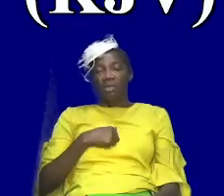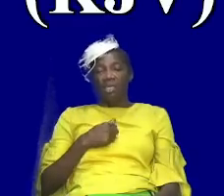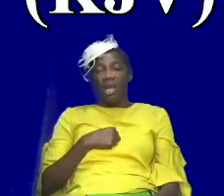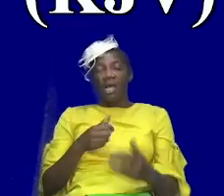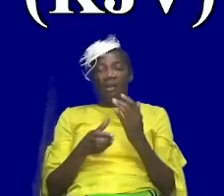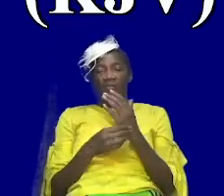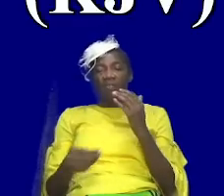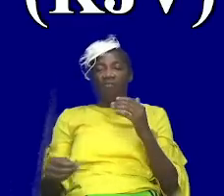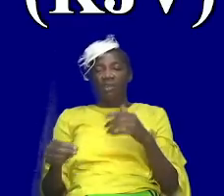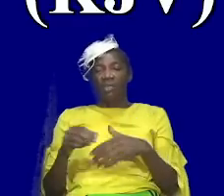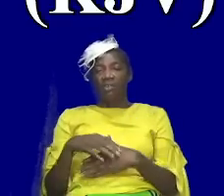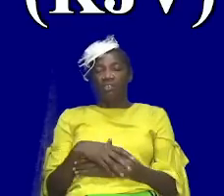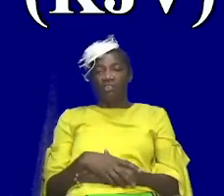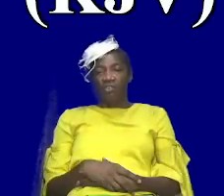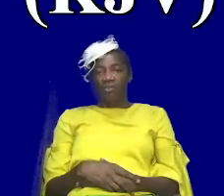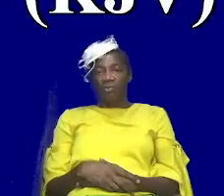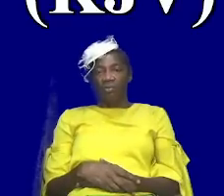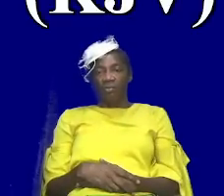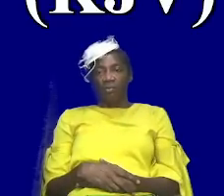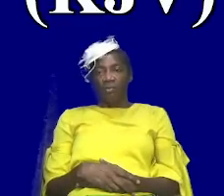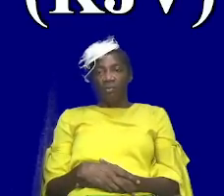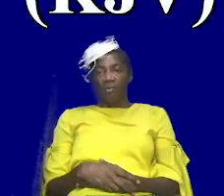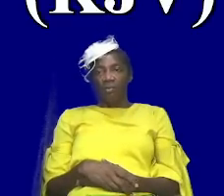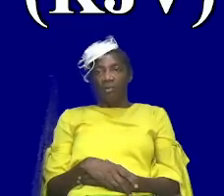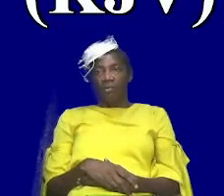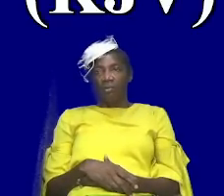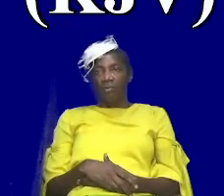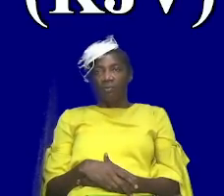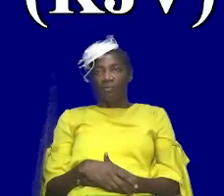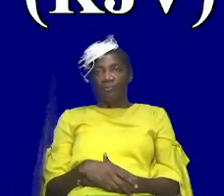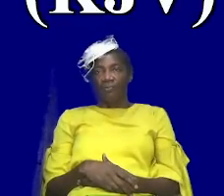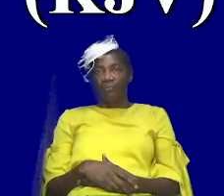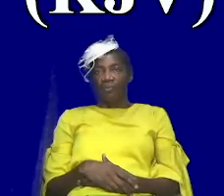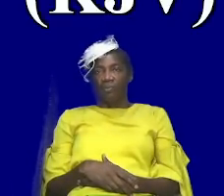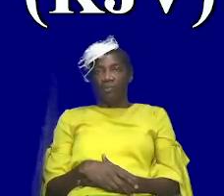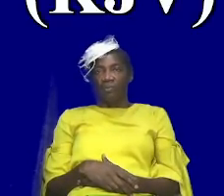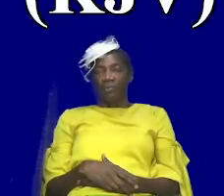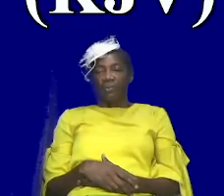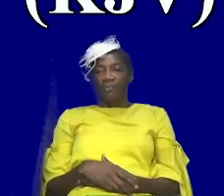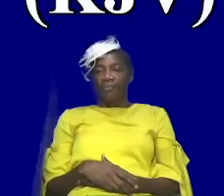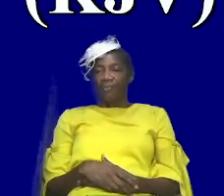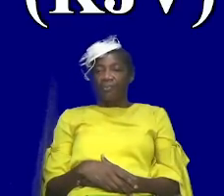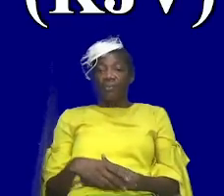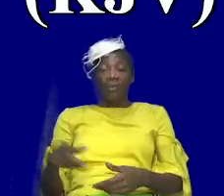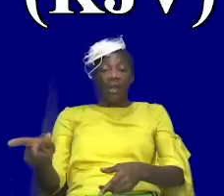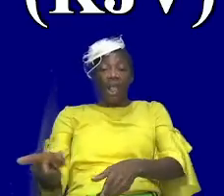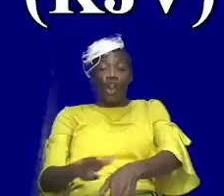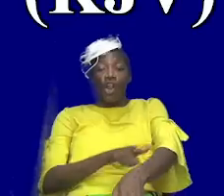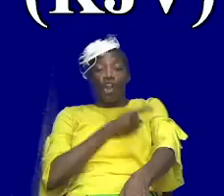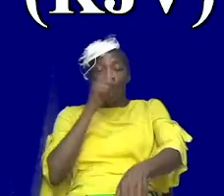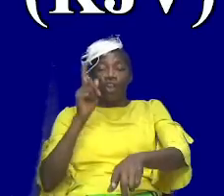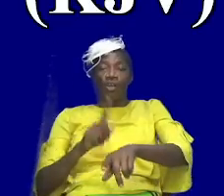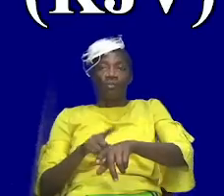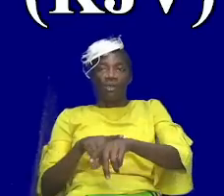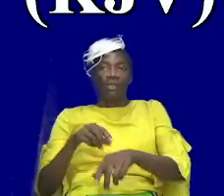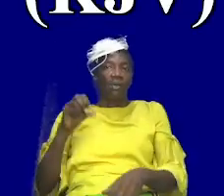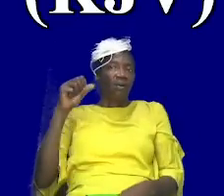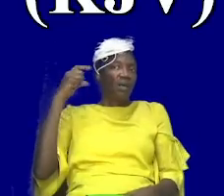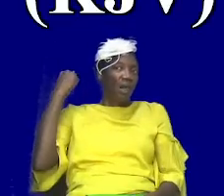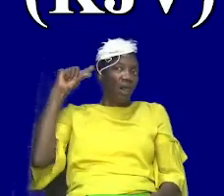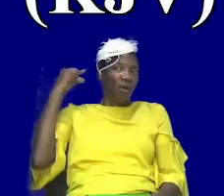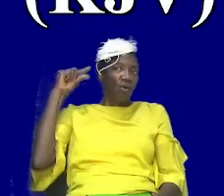flesh. And on the other hand, those materials that are lasting and that are superior, gold